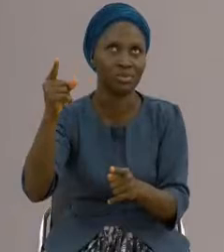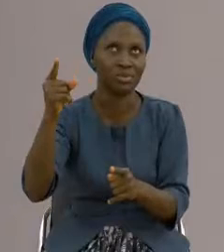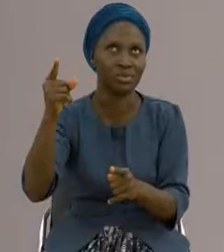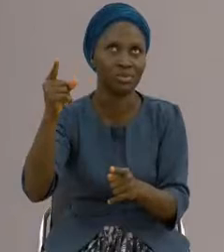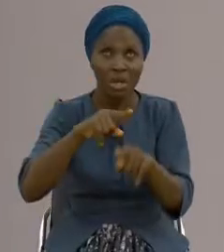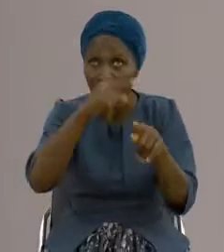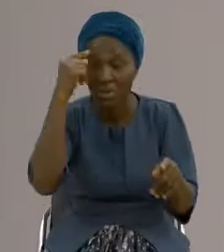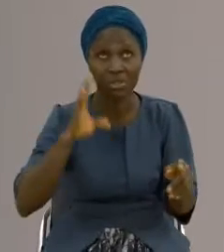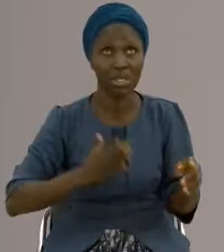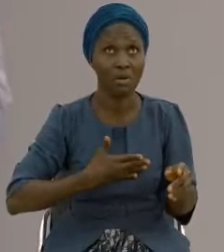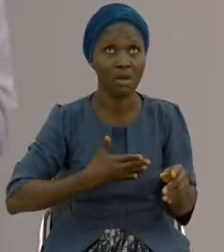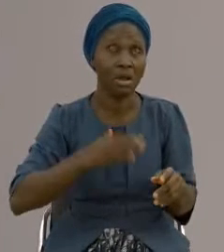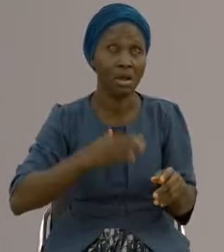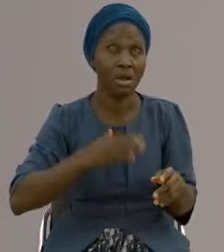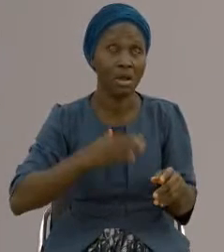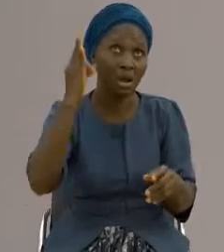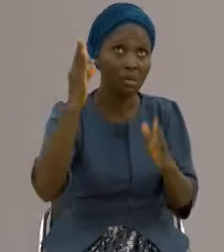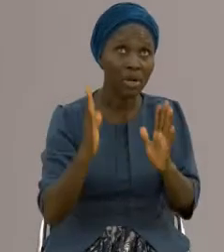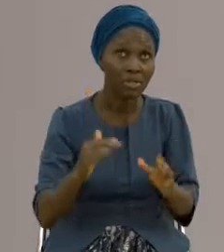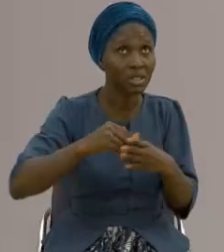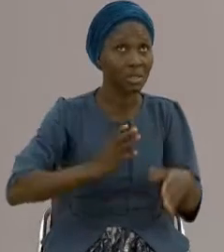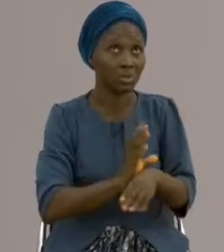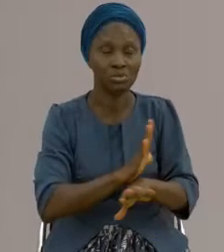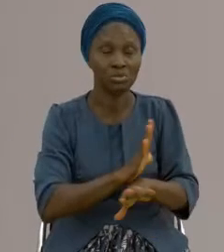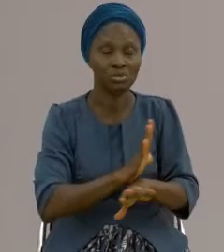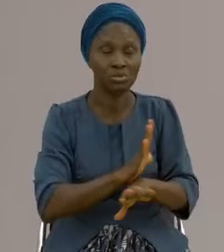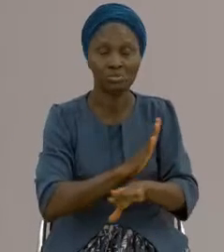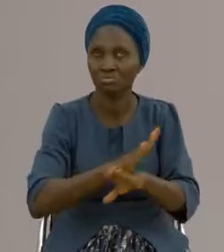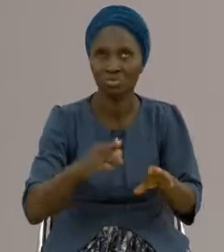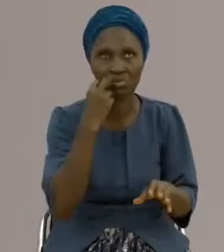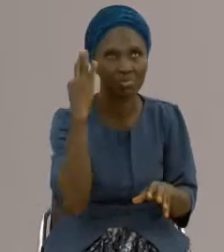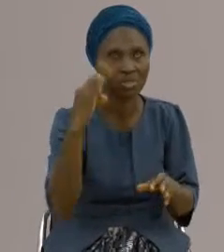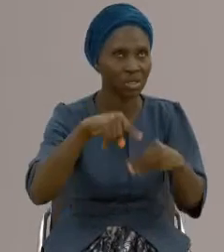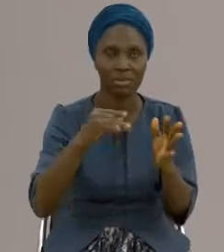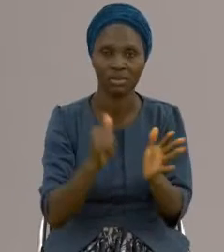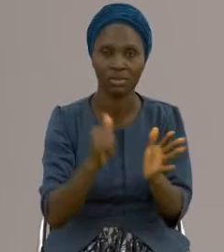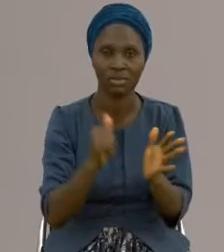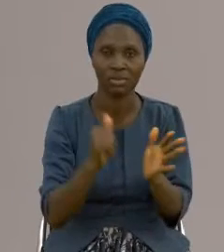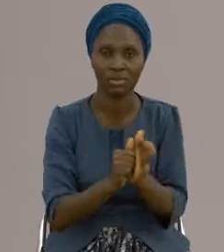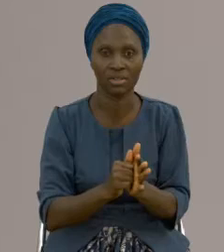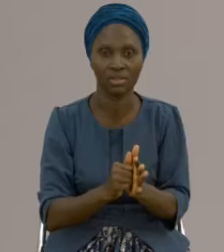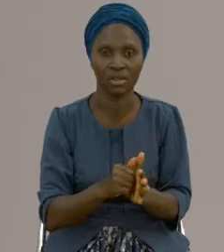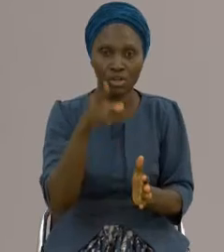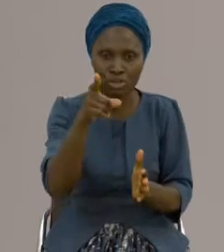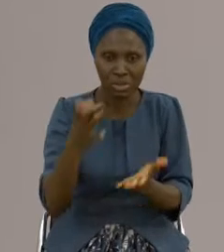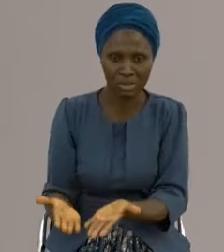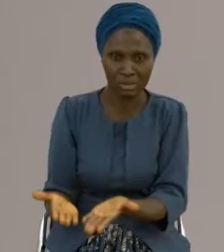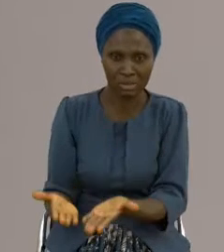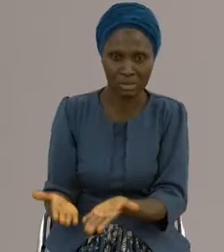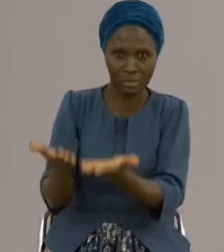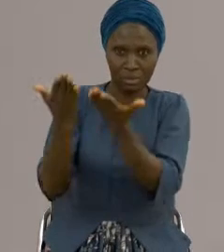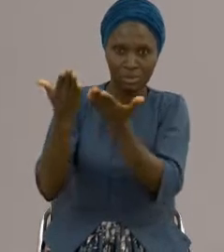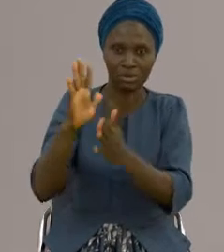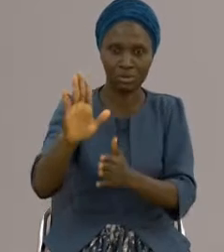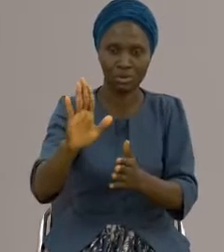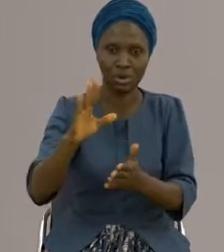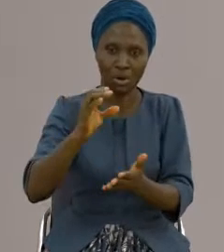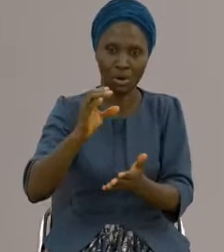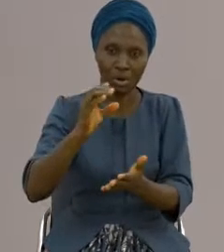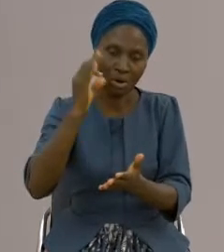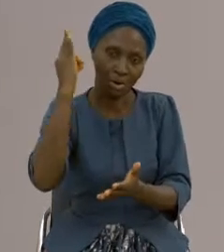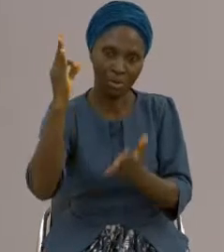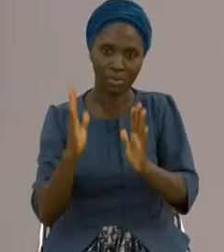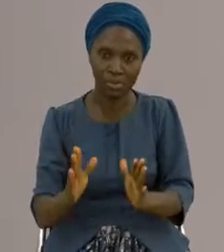that. You exalt your pastor. You exalt your Sunday school teacher